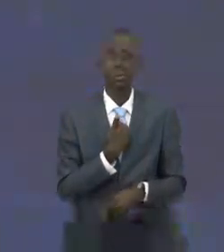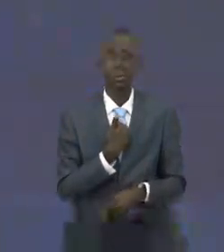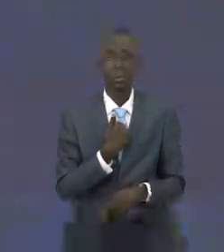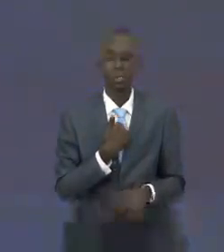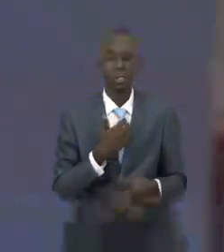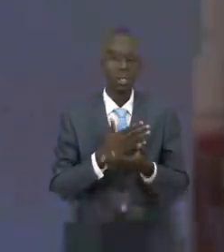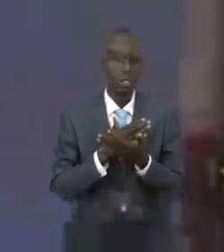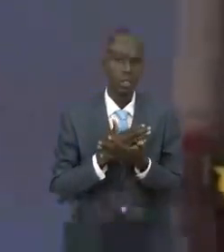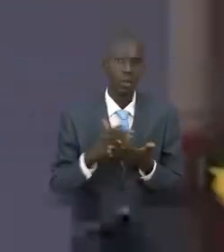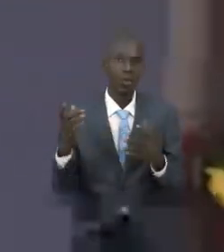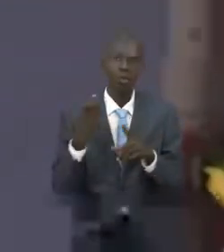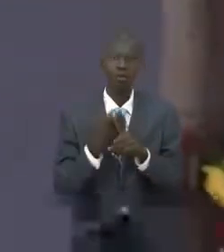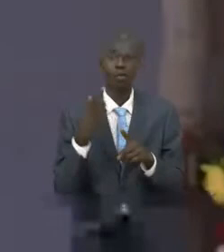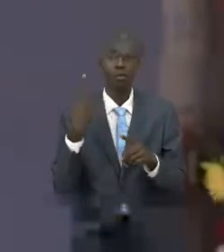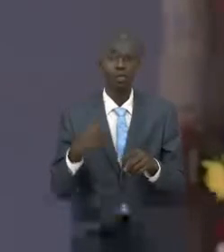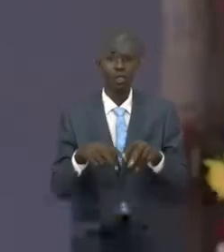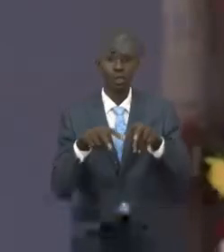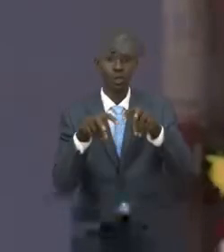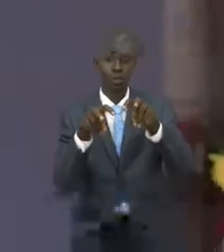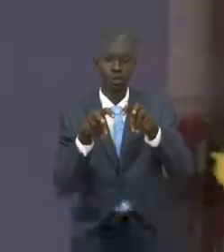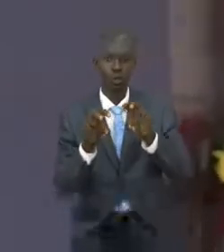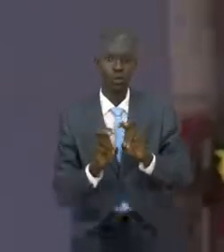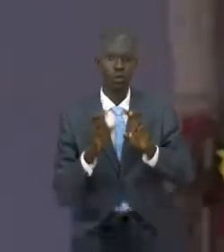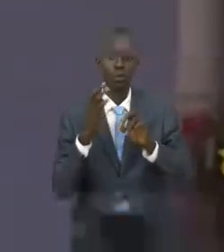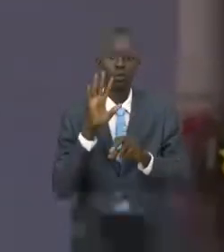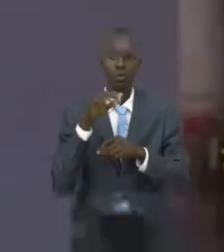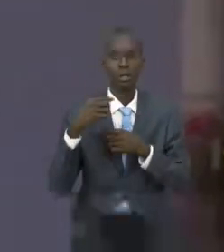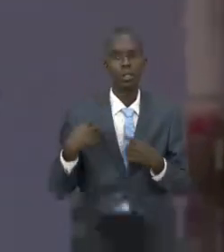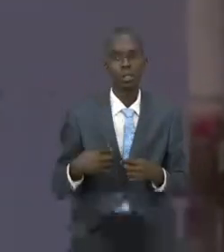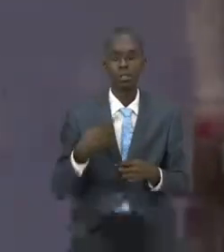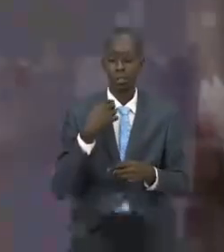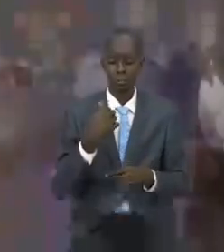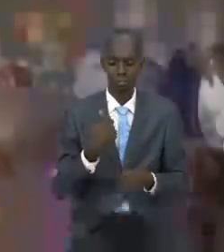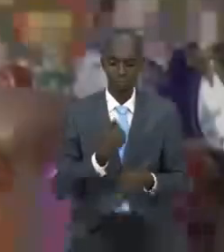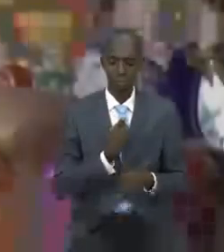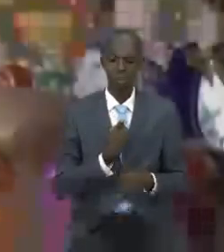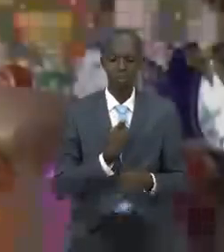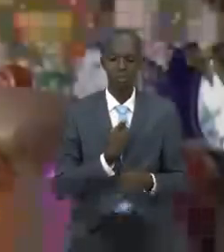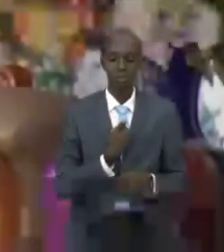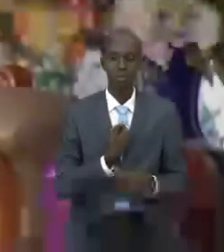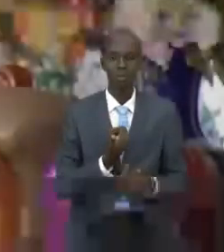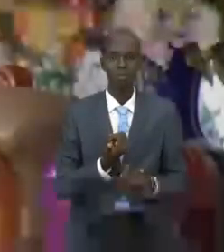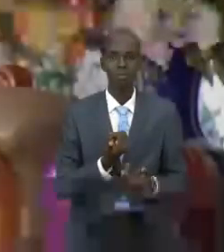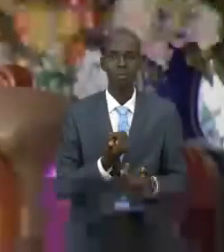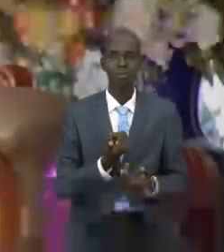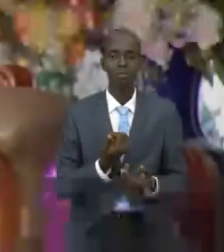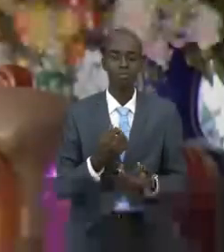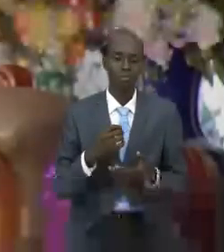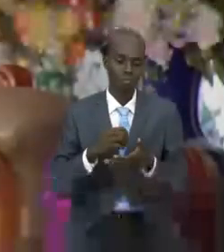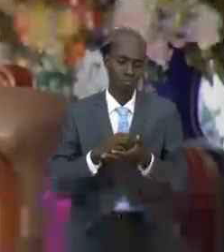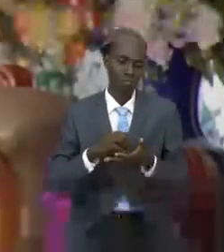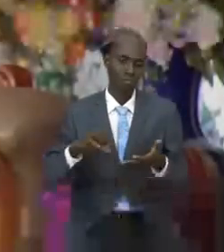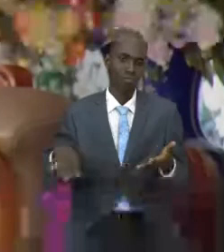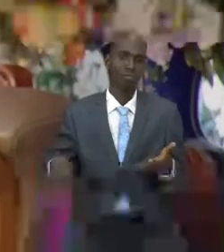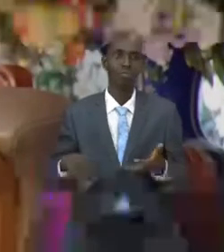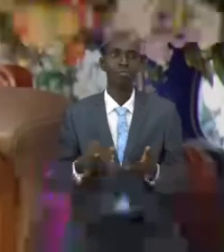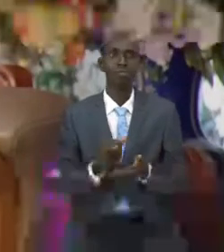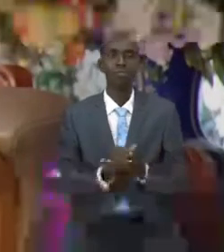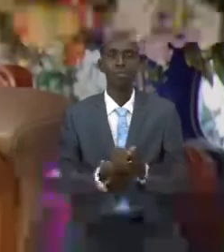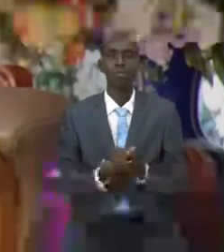away from the throne of your heart. You say, self, you have been usurping